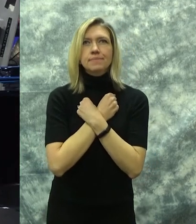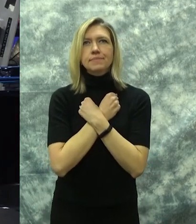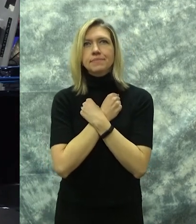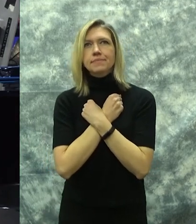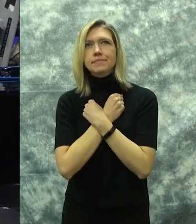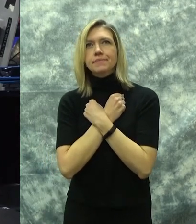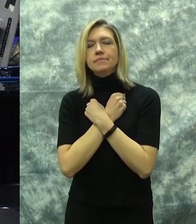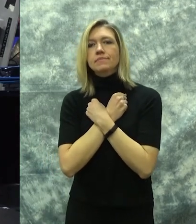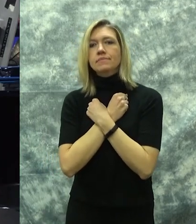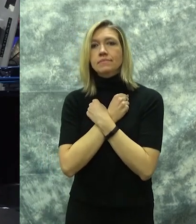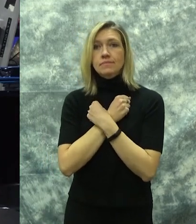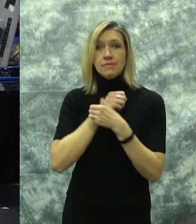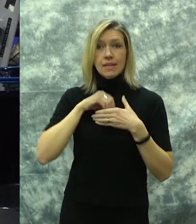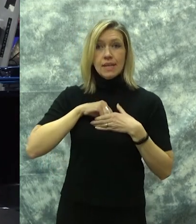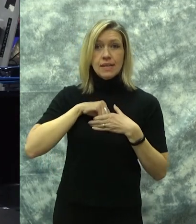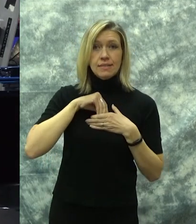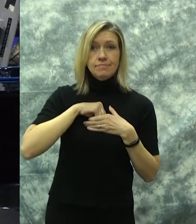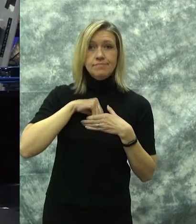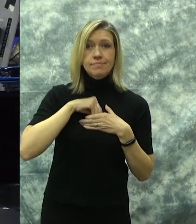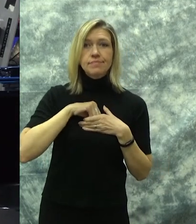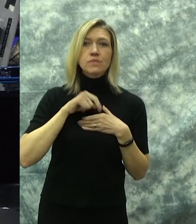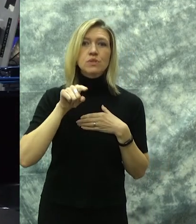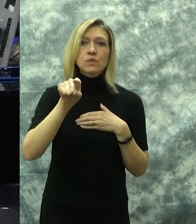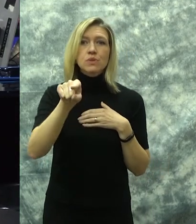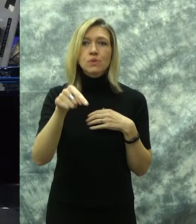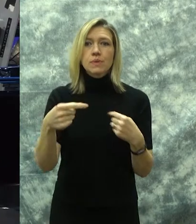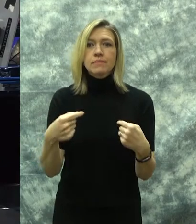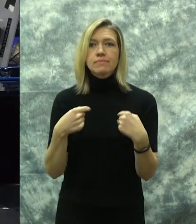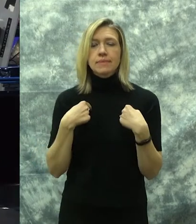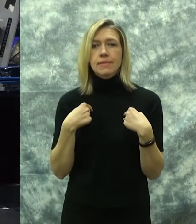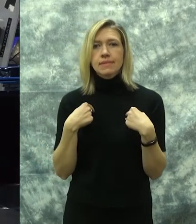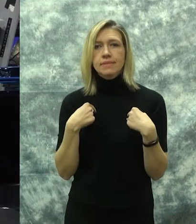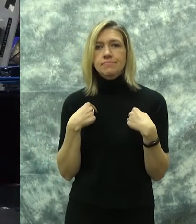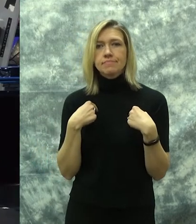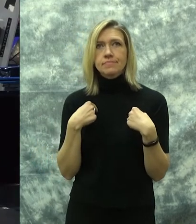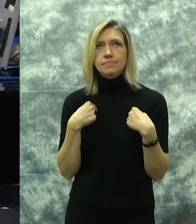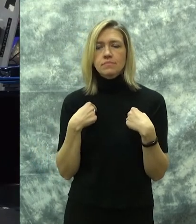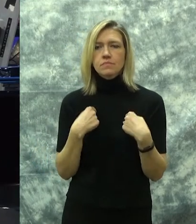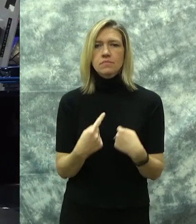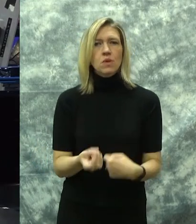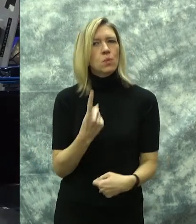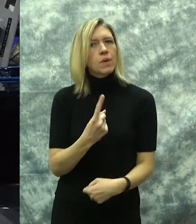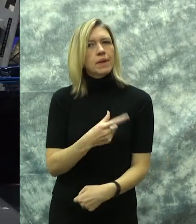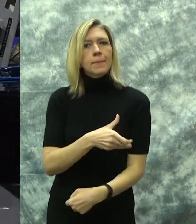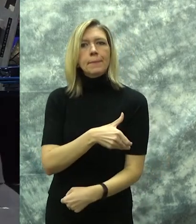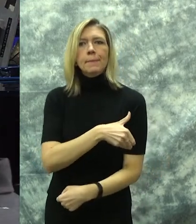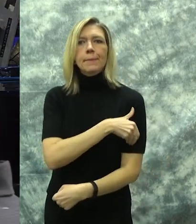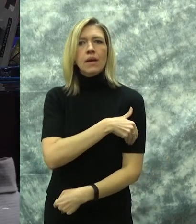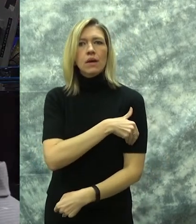in you and me. One power, yeah.